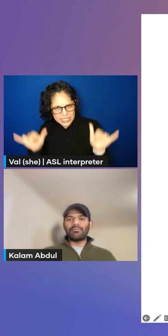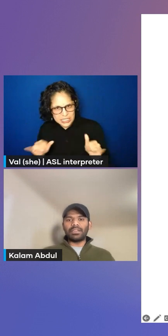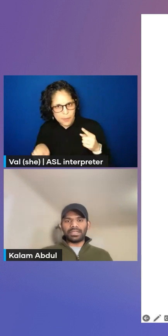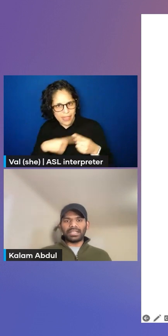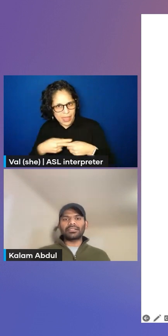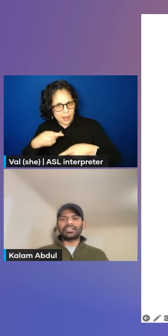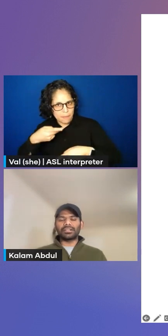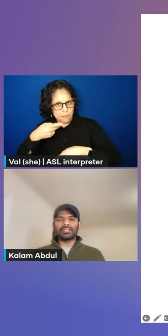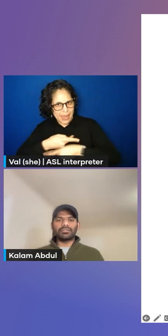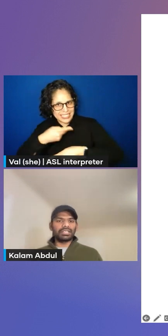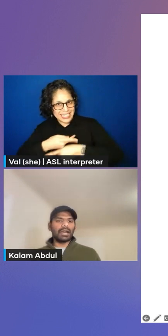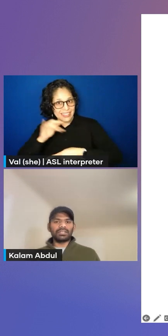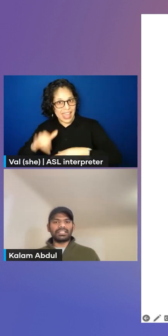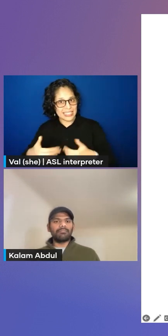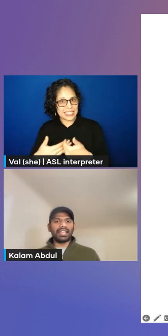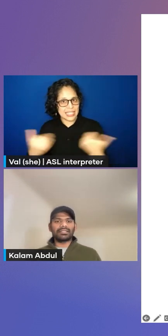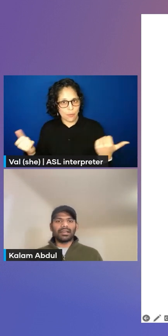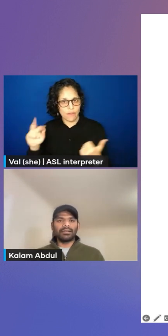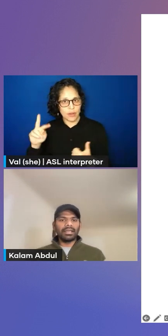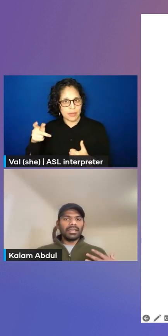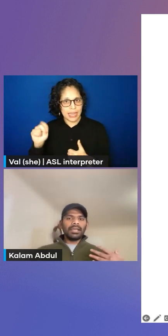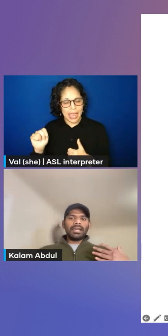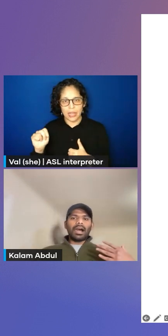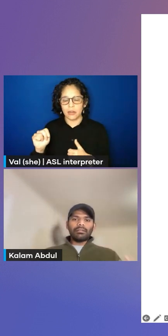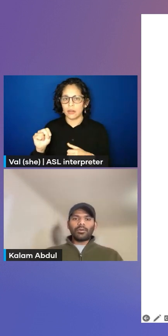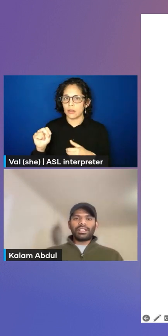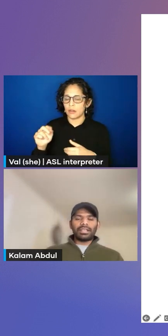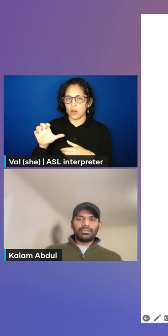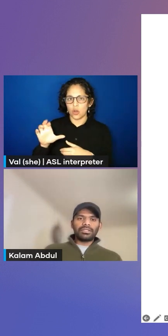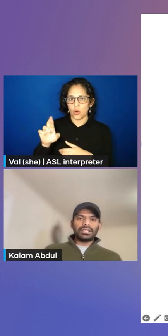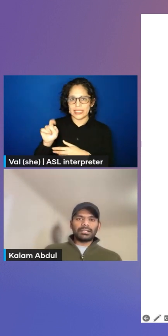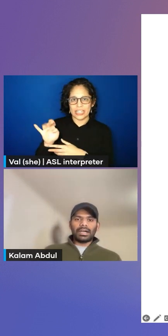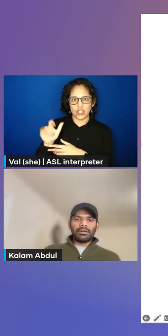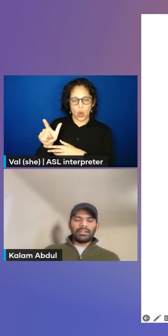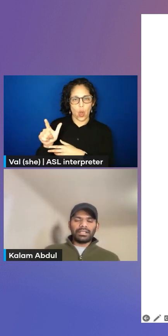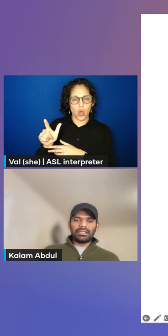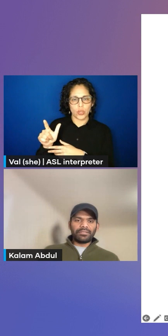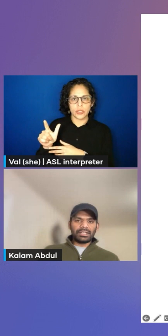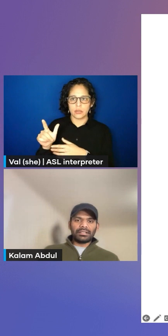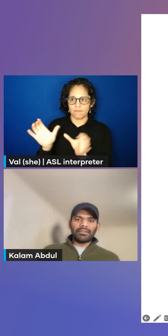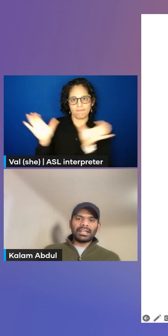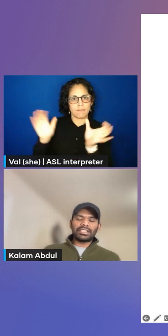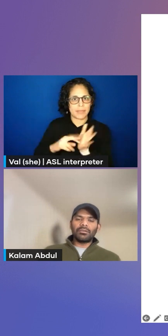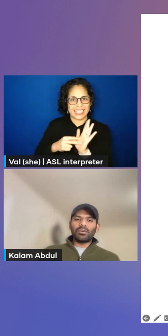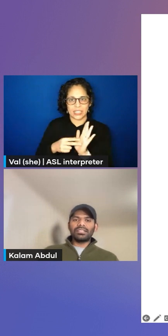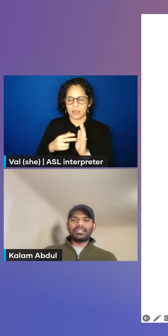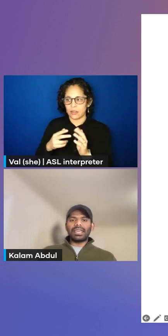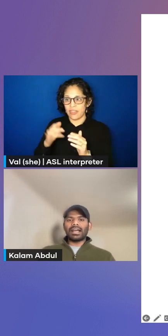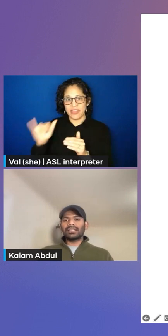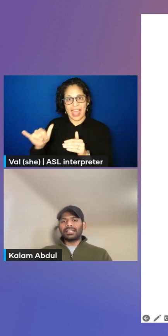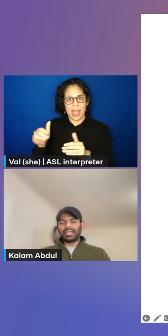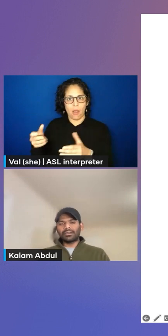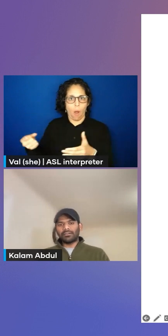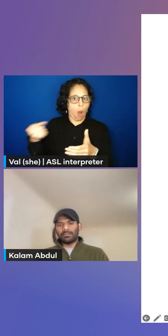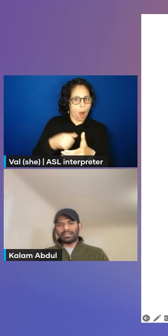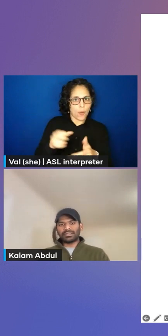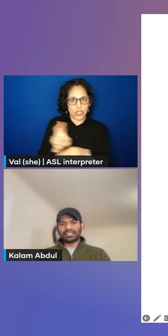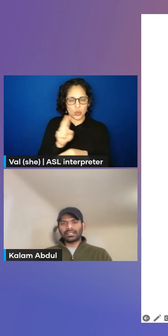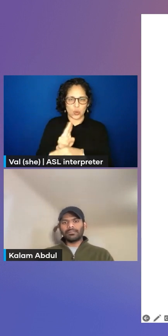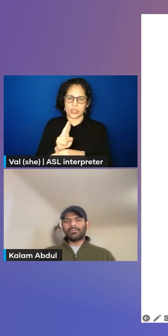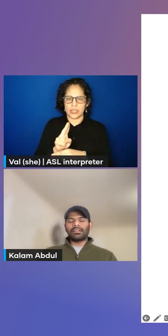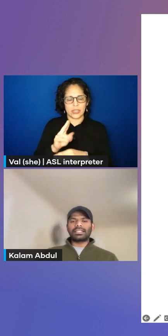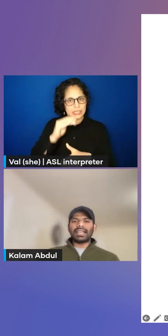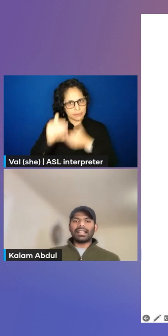the different VPN credentials, which is obviously makes onboarding the users very difficult, right? So once they authenticate to the